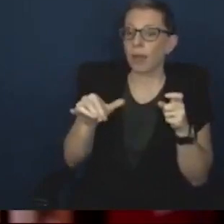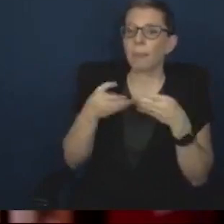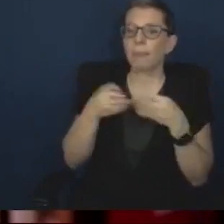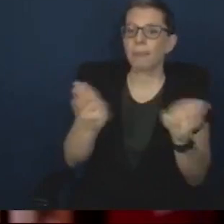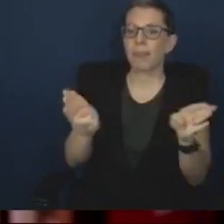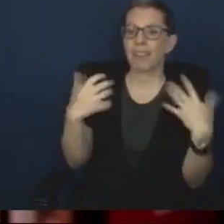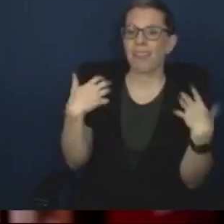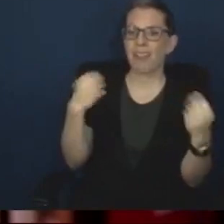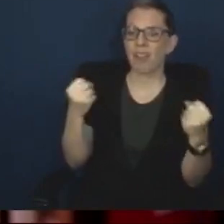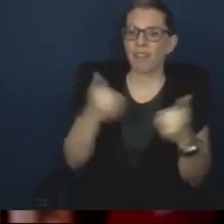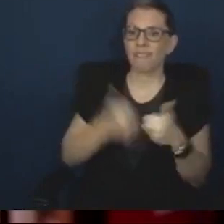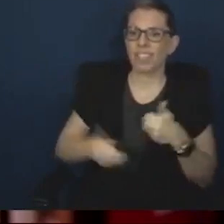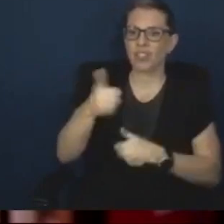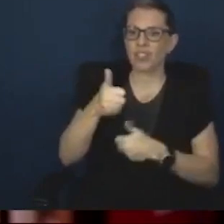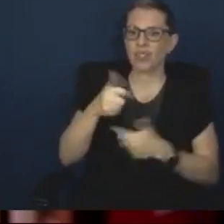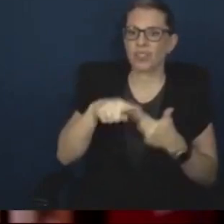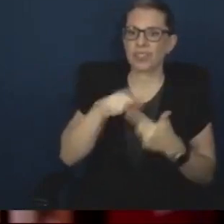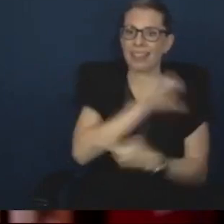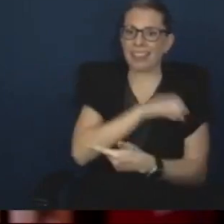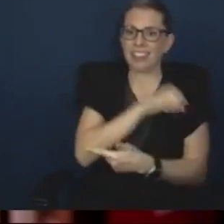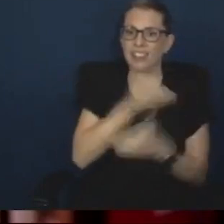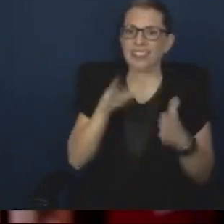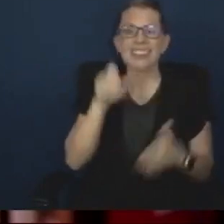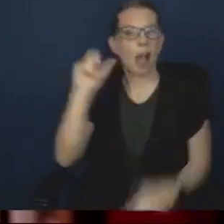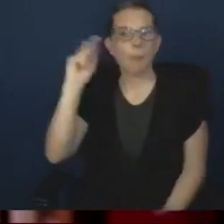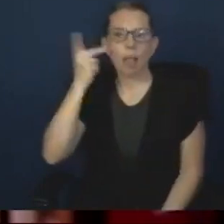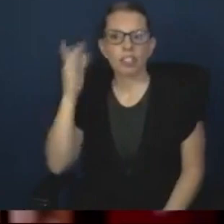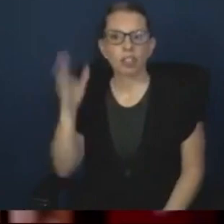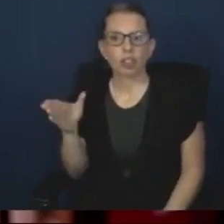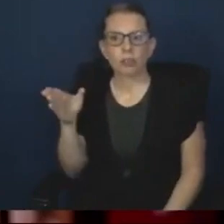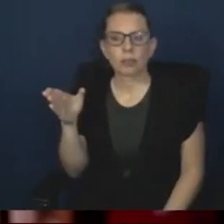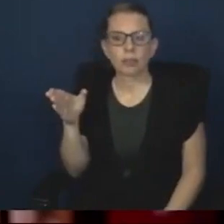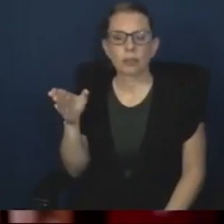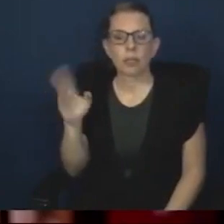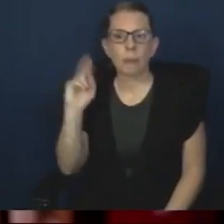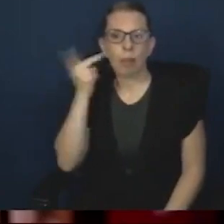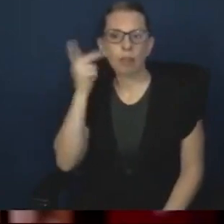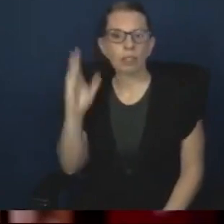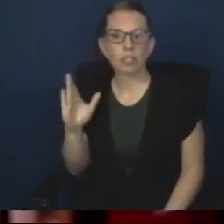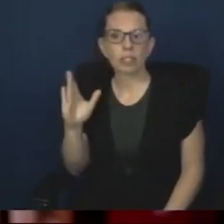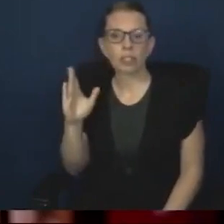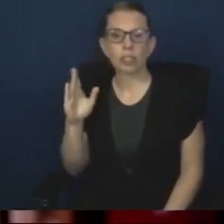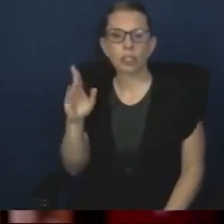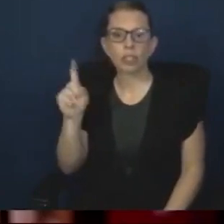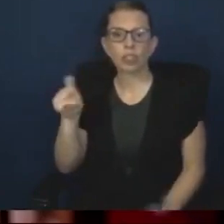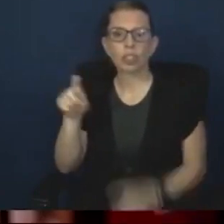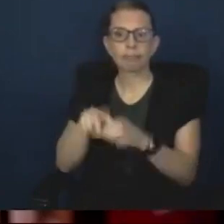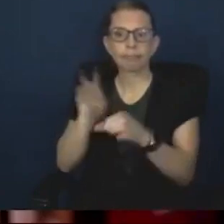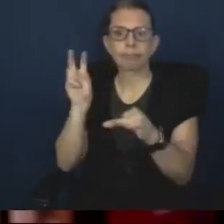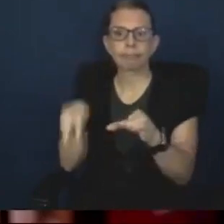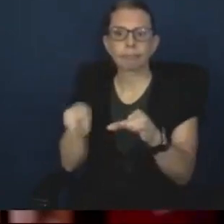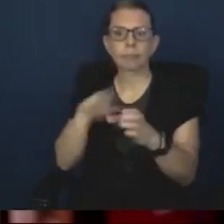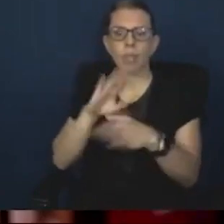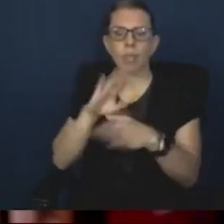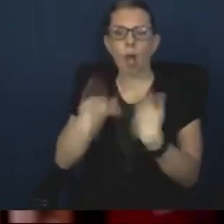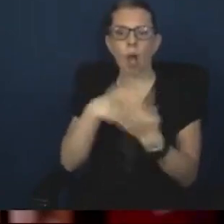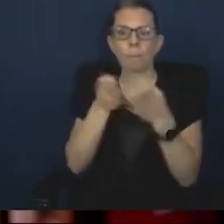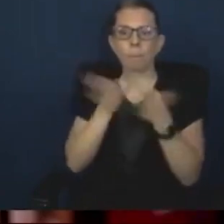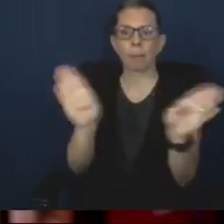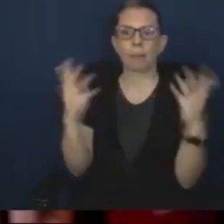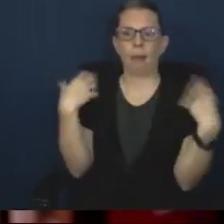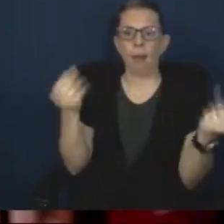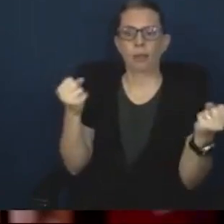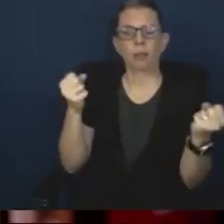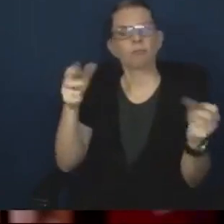clinicians, not by politicians. And so politicians should steer clear of all public health measures. They should listen to